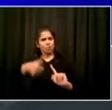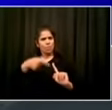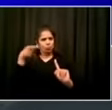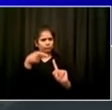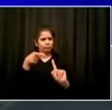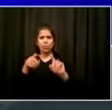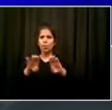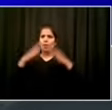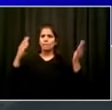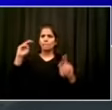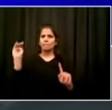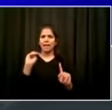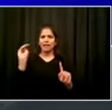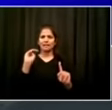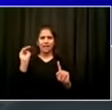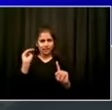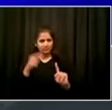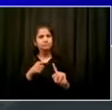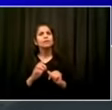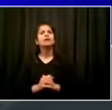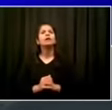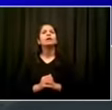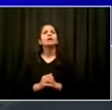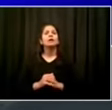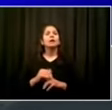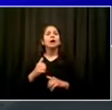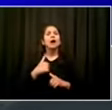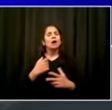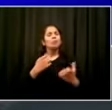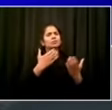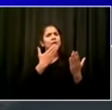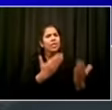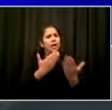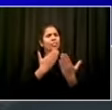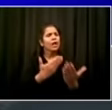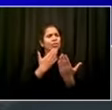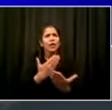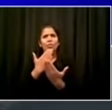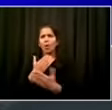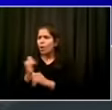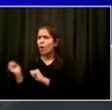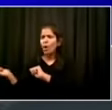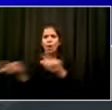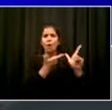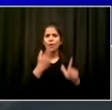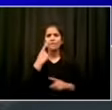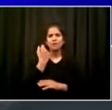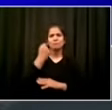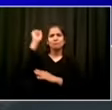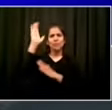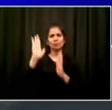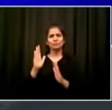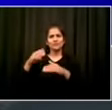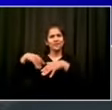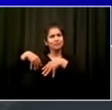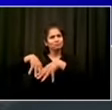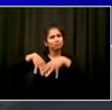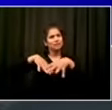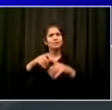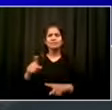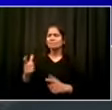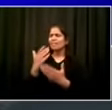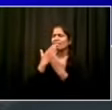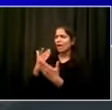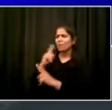of thousands of members of the NYPD who protected that right to peaceful protest.